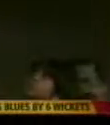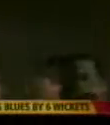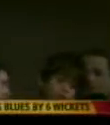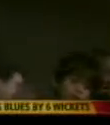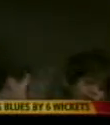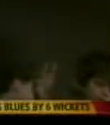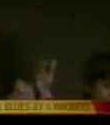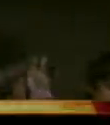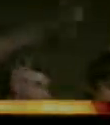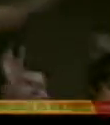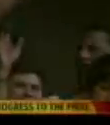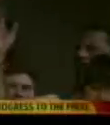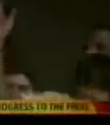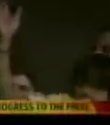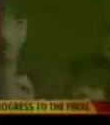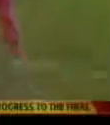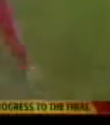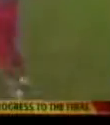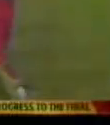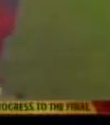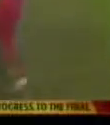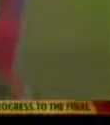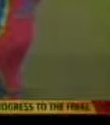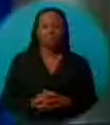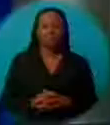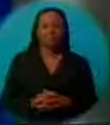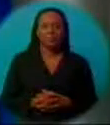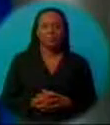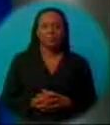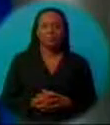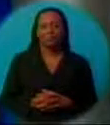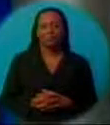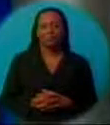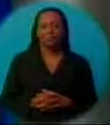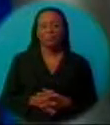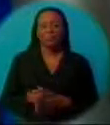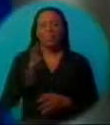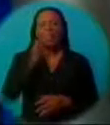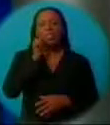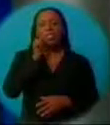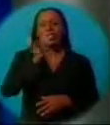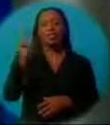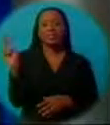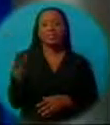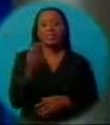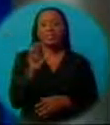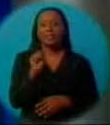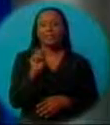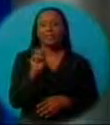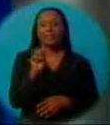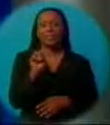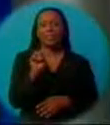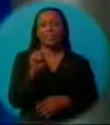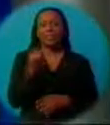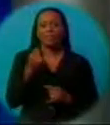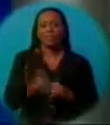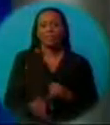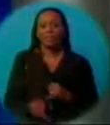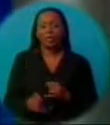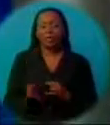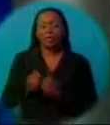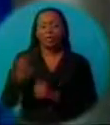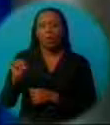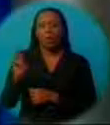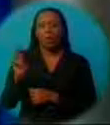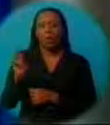Twice in two days, we've seen some incredible cricket here. Well, tomorrow's second semifinal is between Karen Pollard's Mumbai